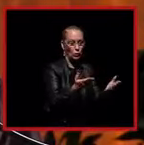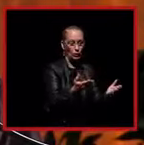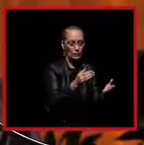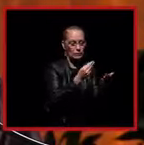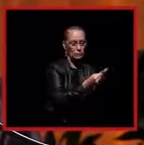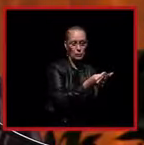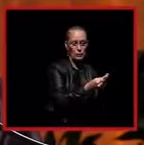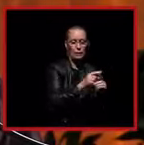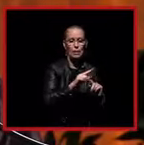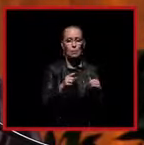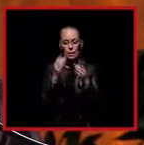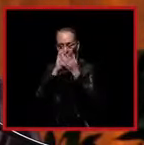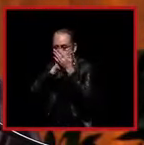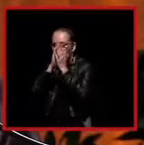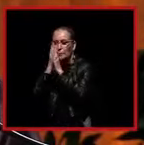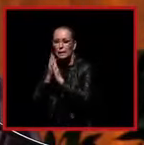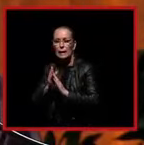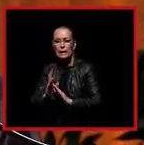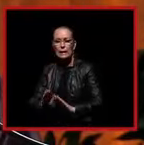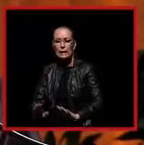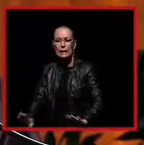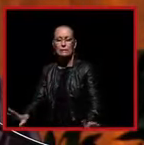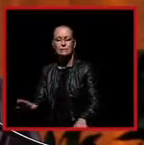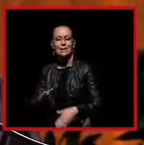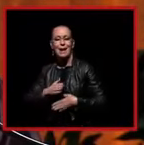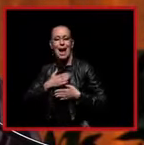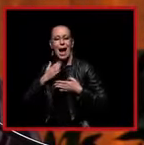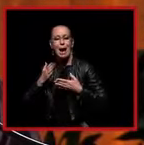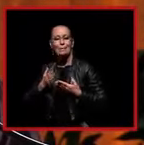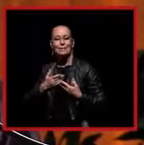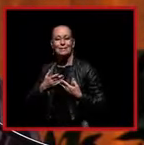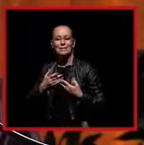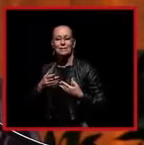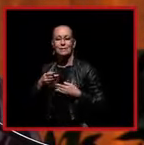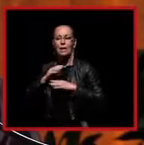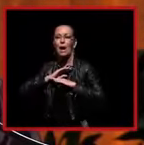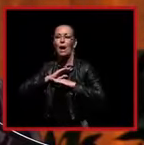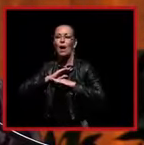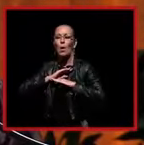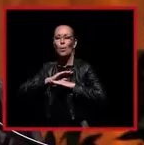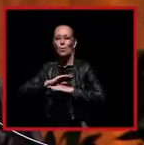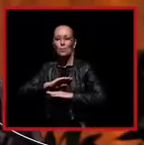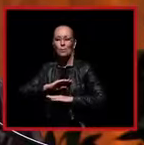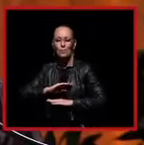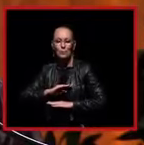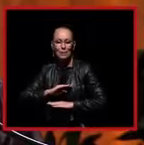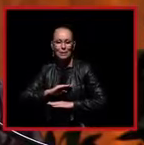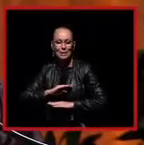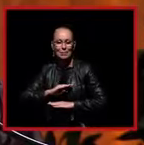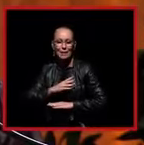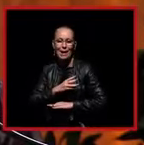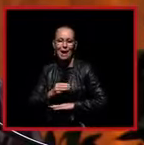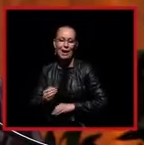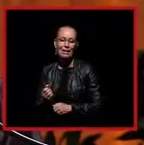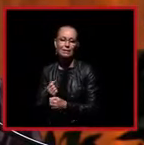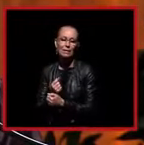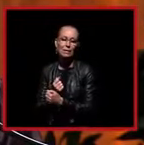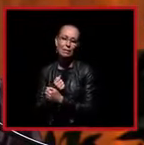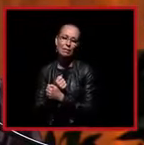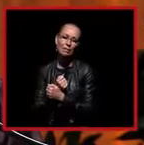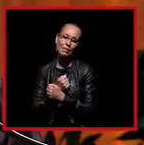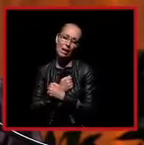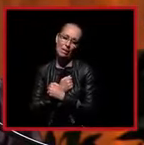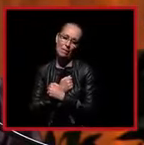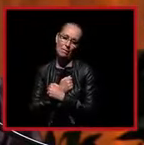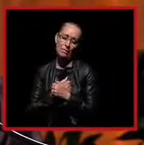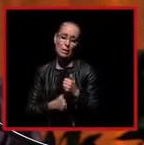peace, happiness, contentment, and love. Most